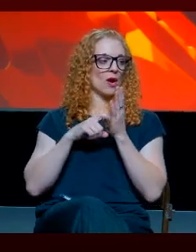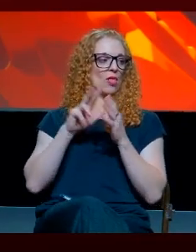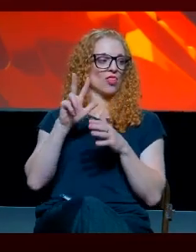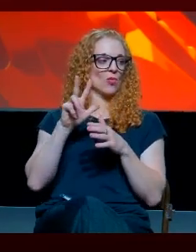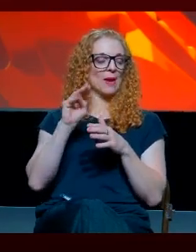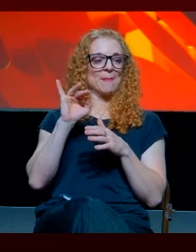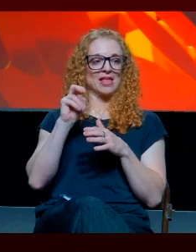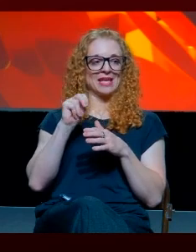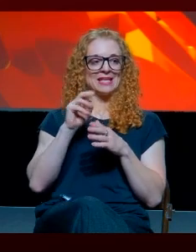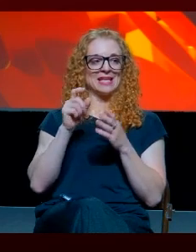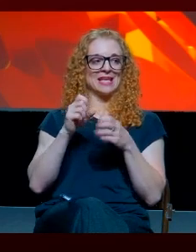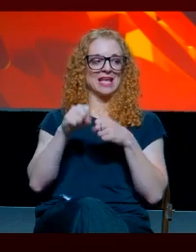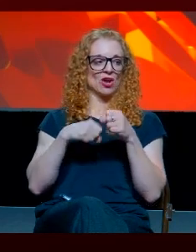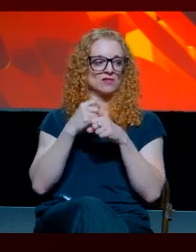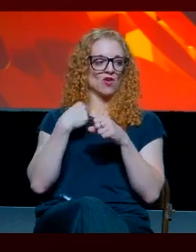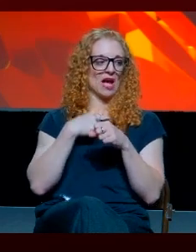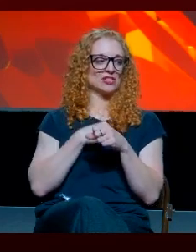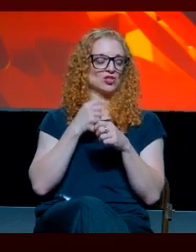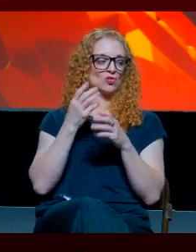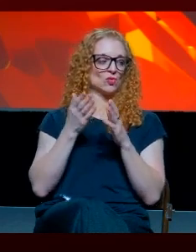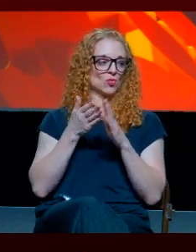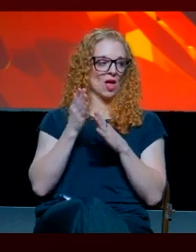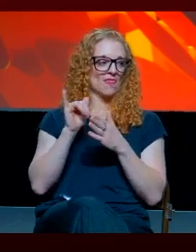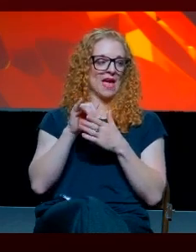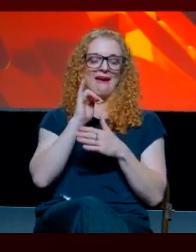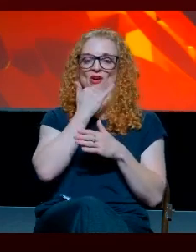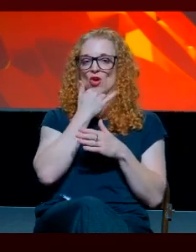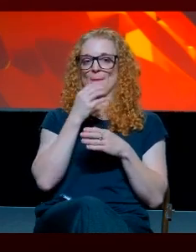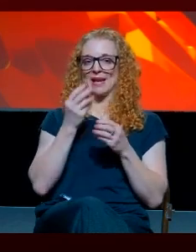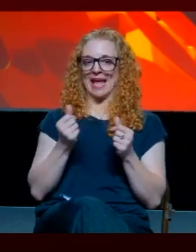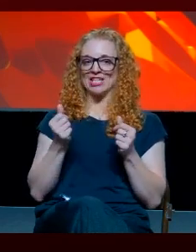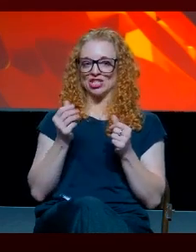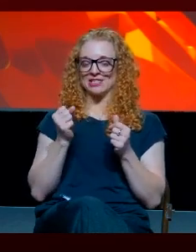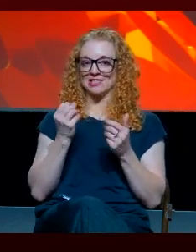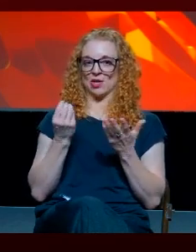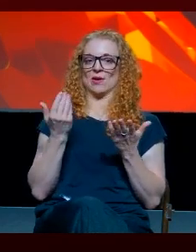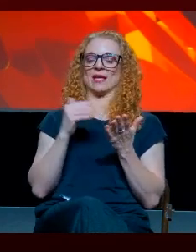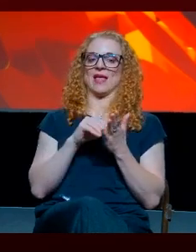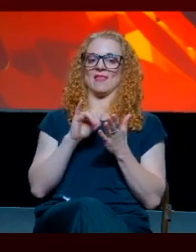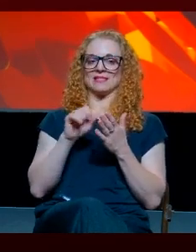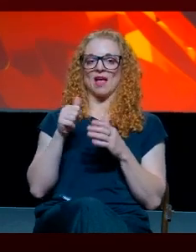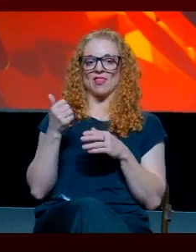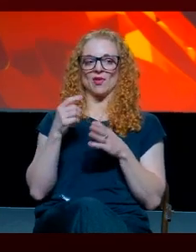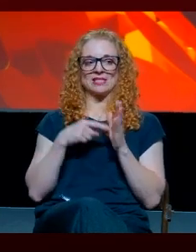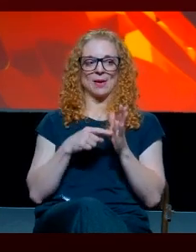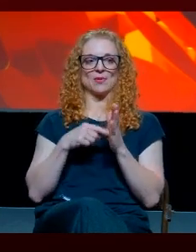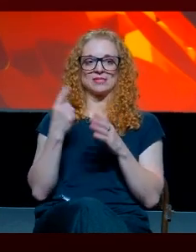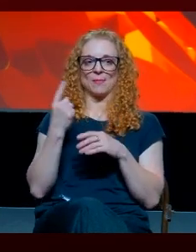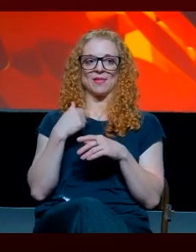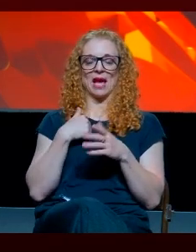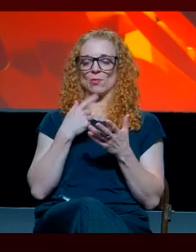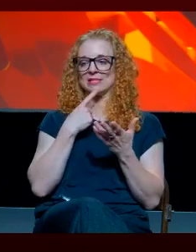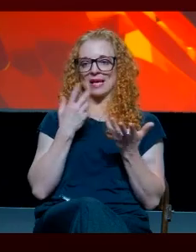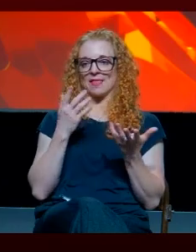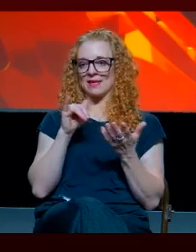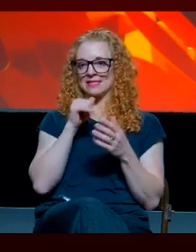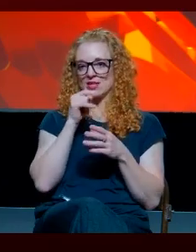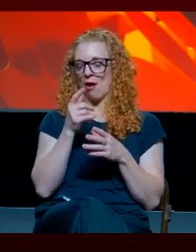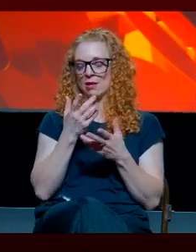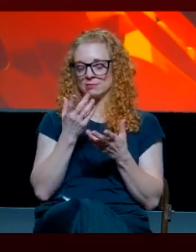years for us to run the error mitigation things. And so again, that's another example of something that I would say is not